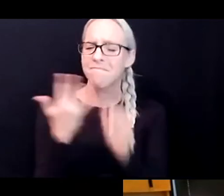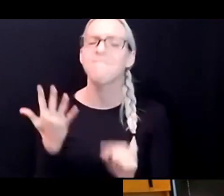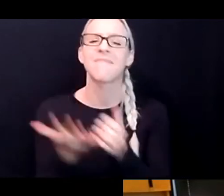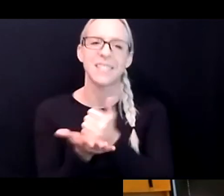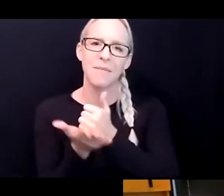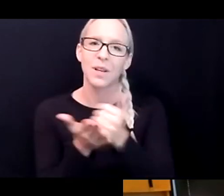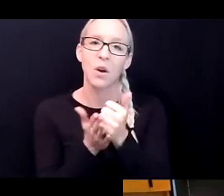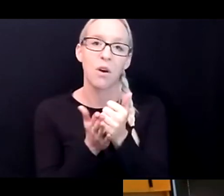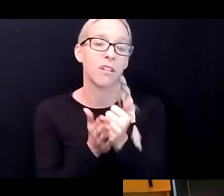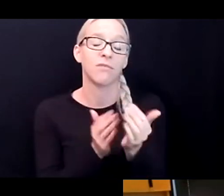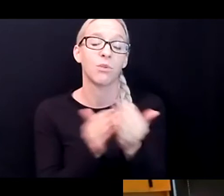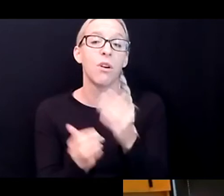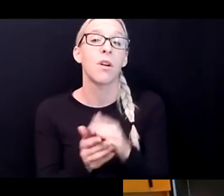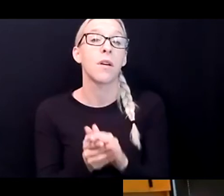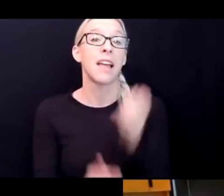wherever Visa is accepted.